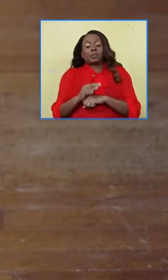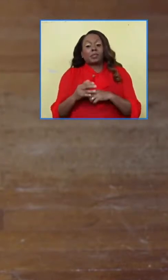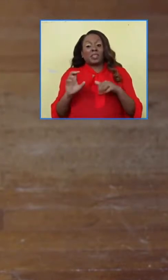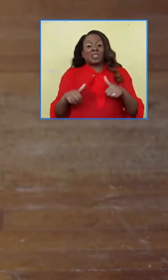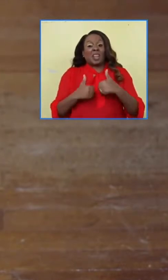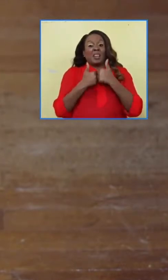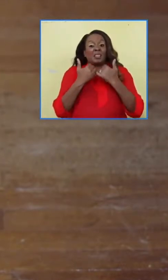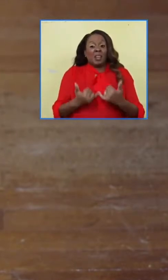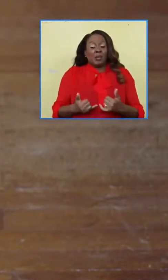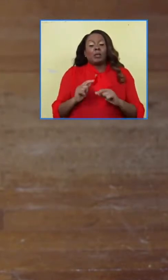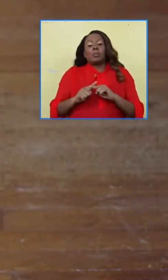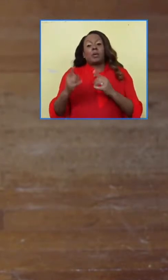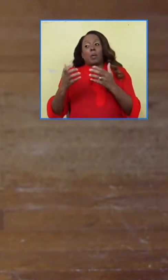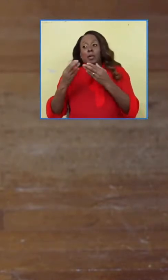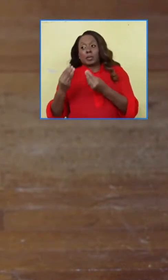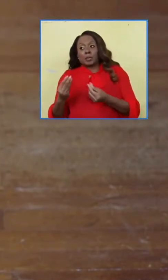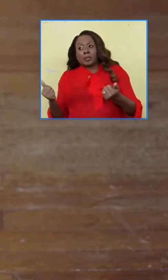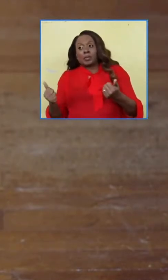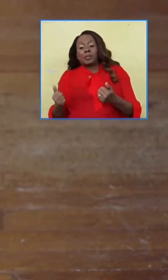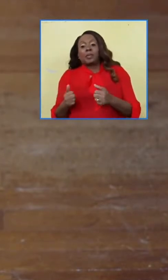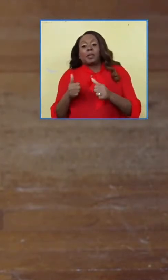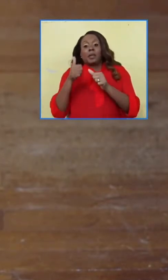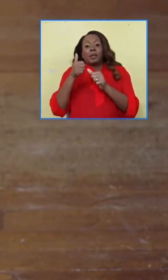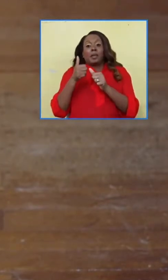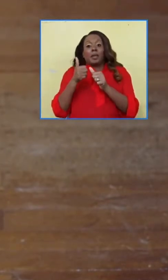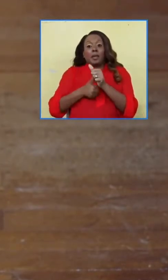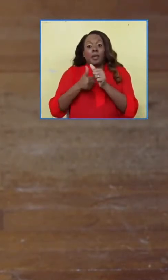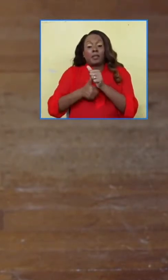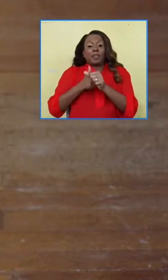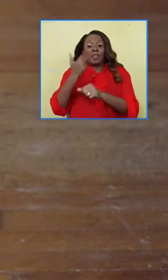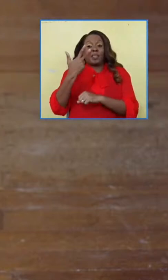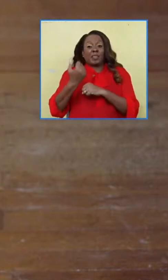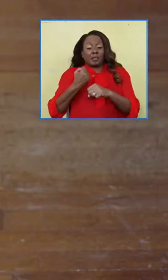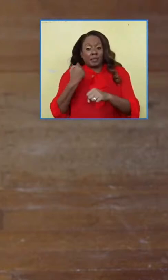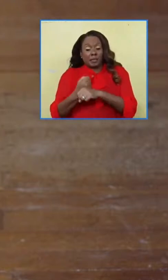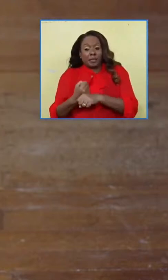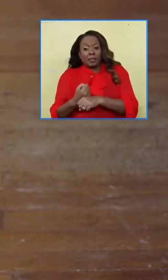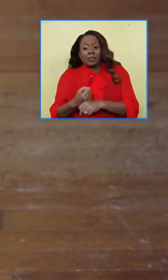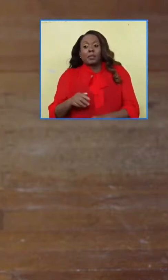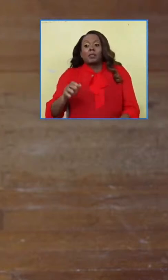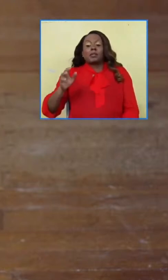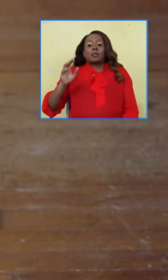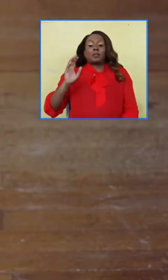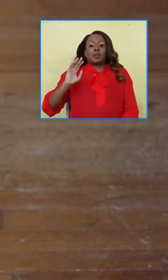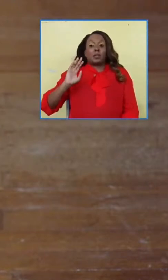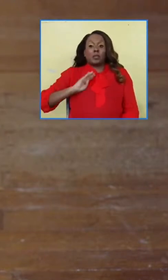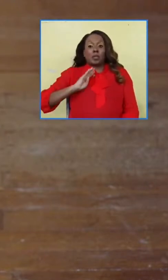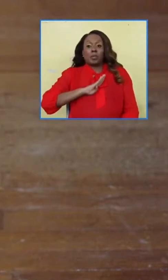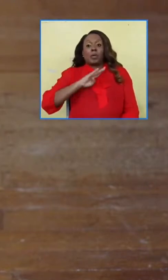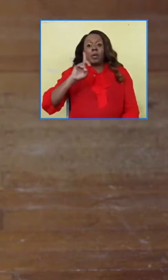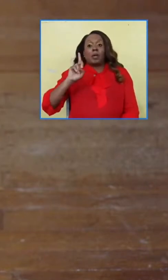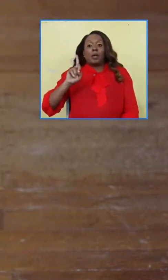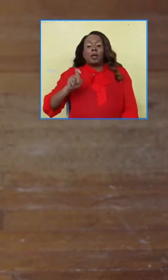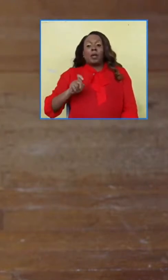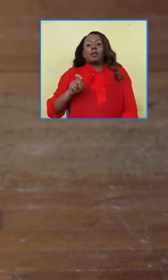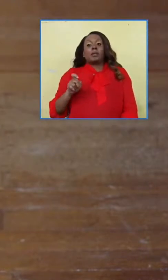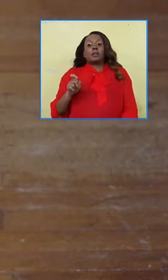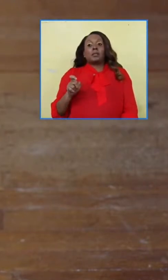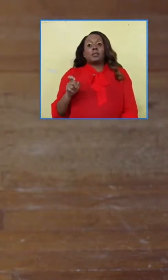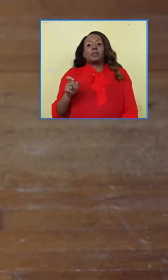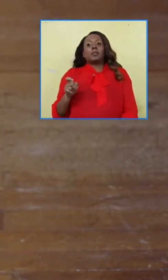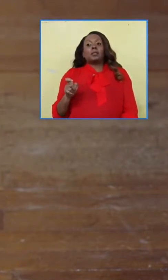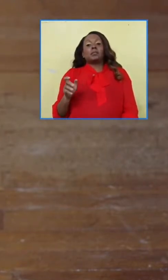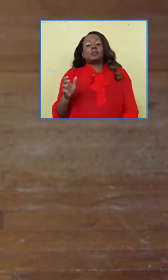So every 3 years, the Act requires that the board engage an actuary to make